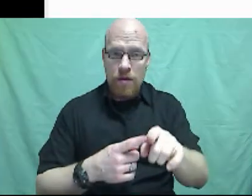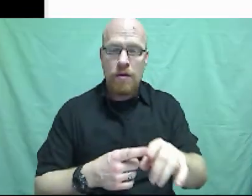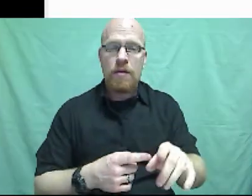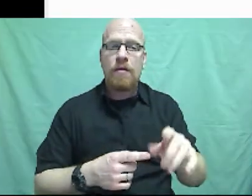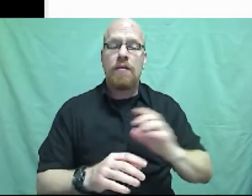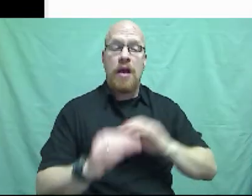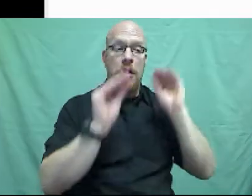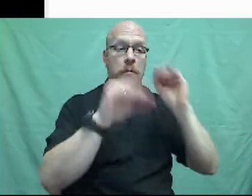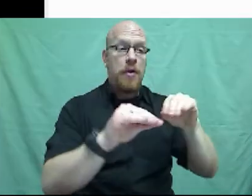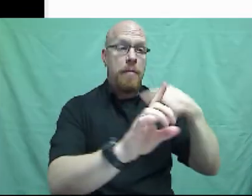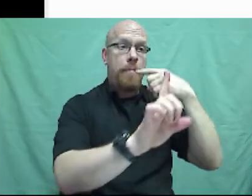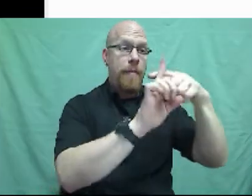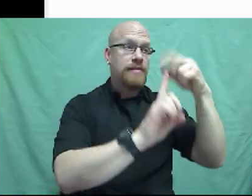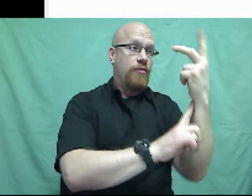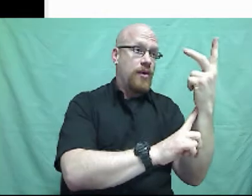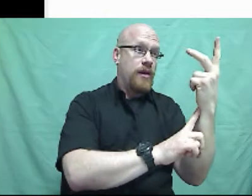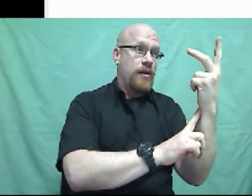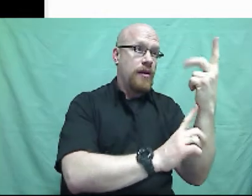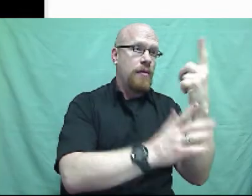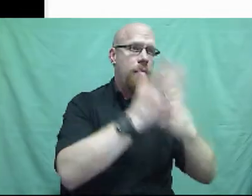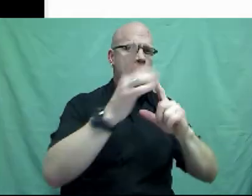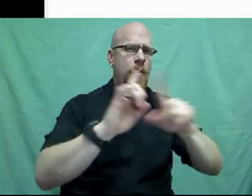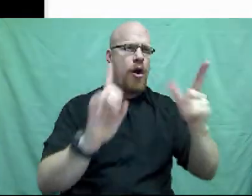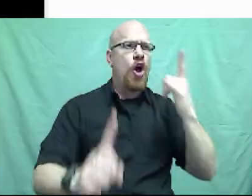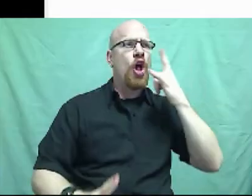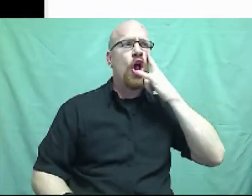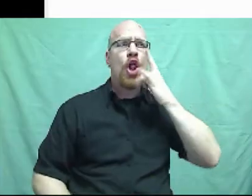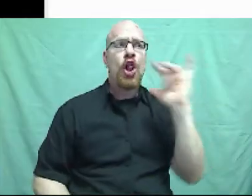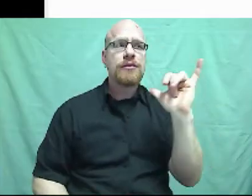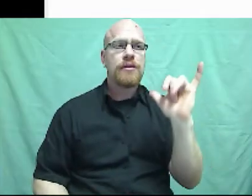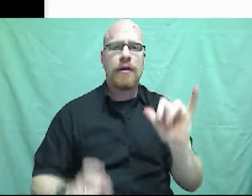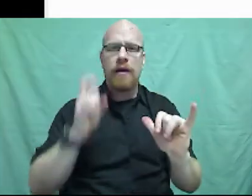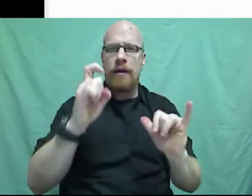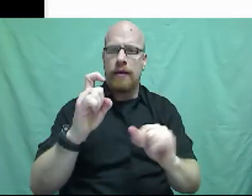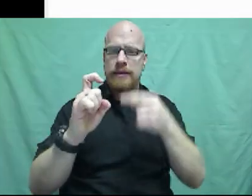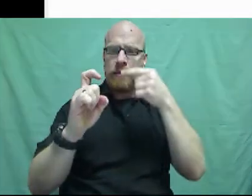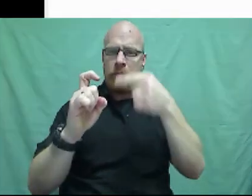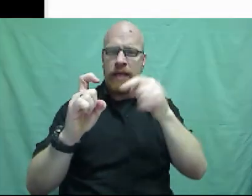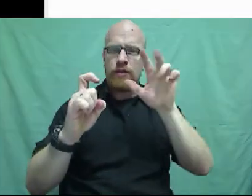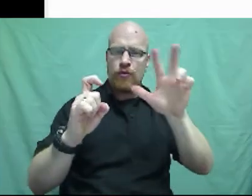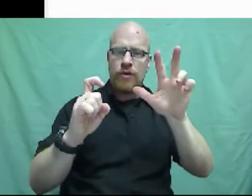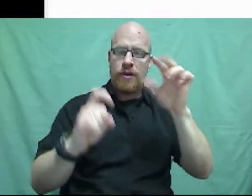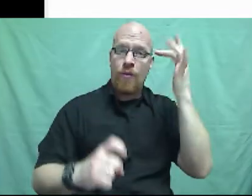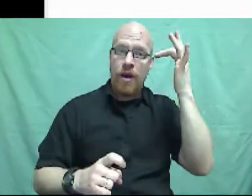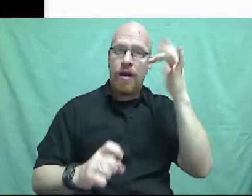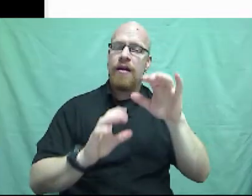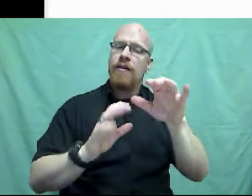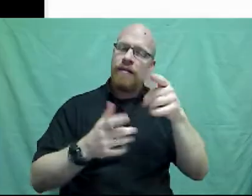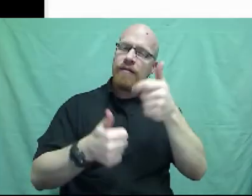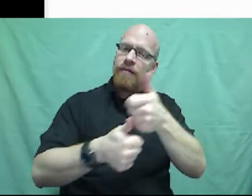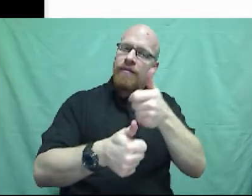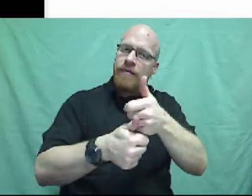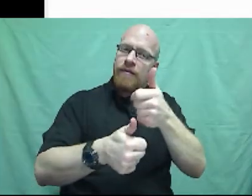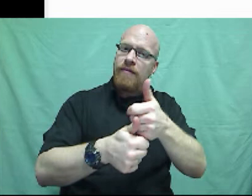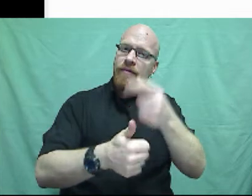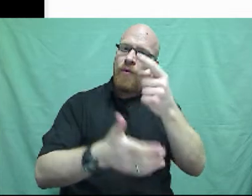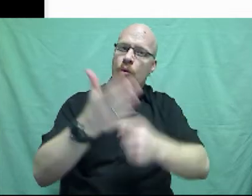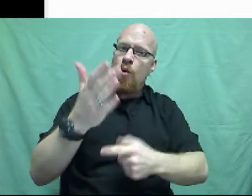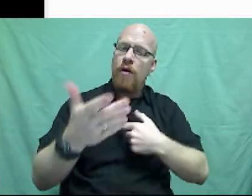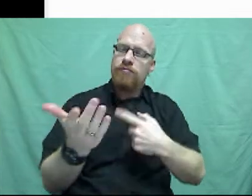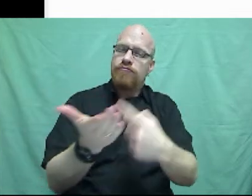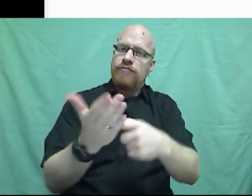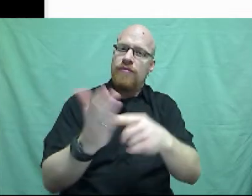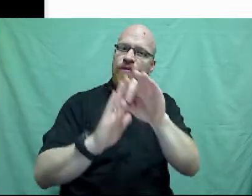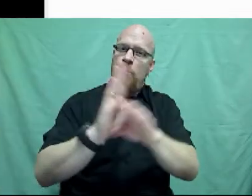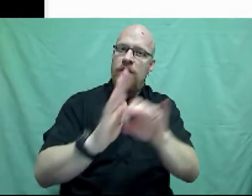So you can see where I highlighted the numbers here. I placed positive 3 in there, but it became x